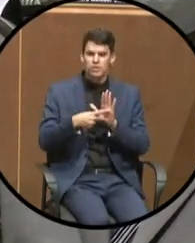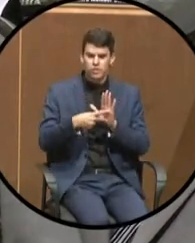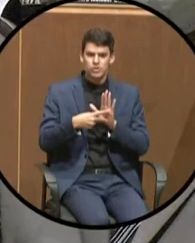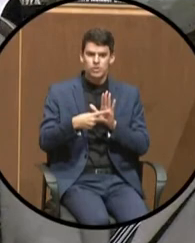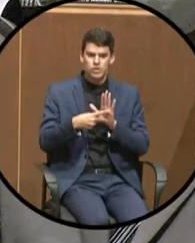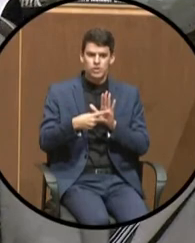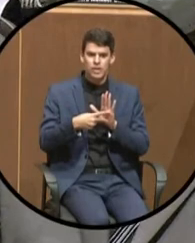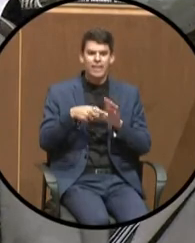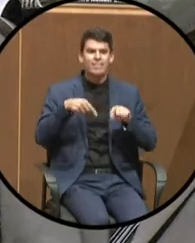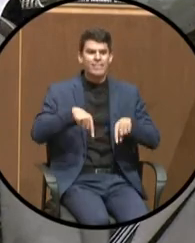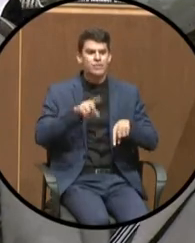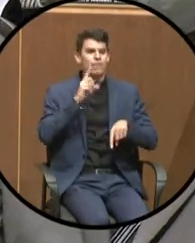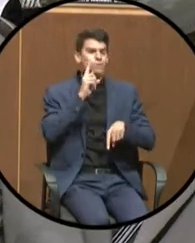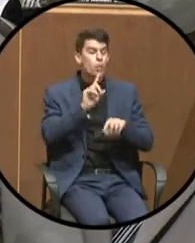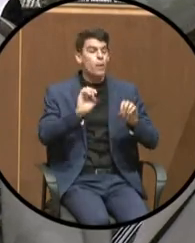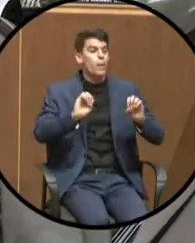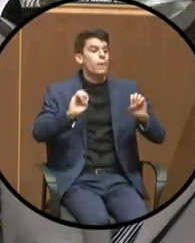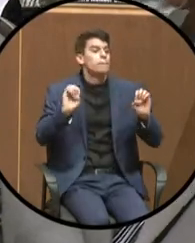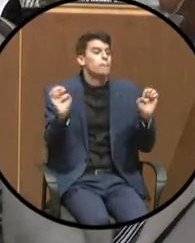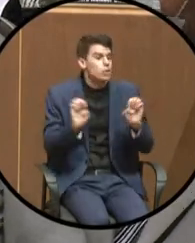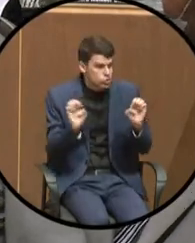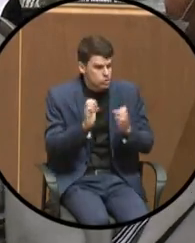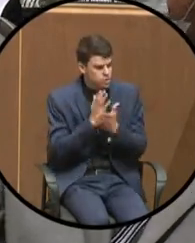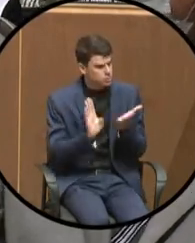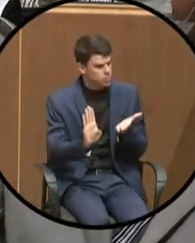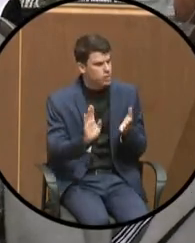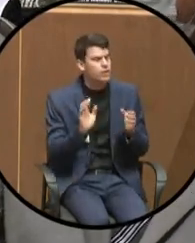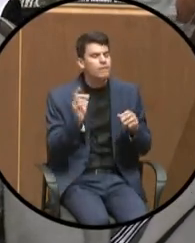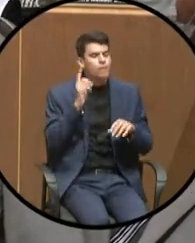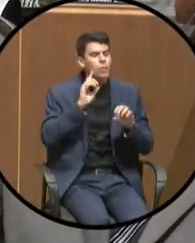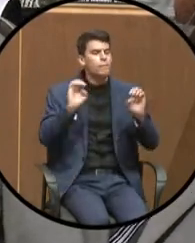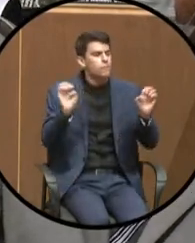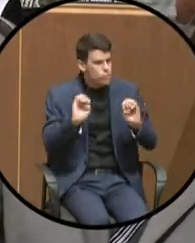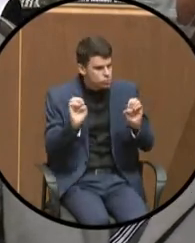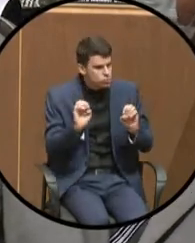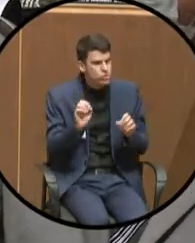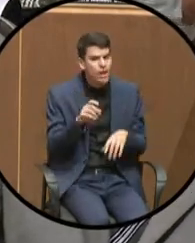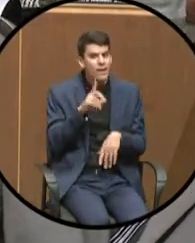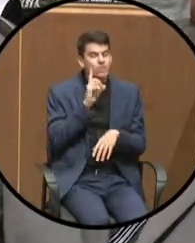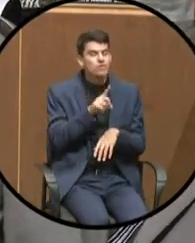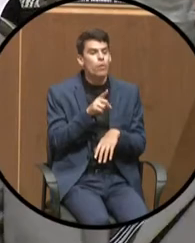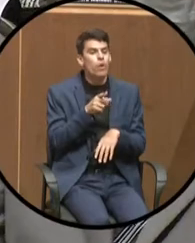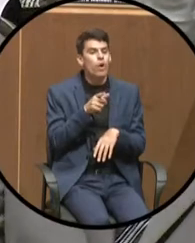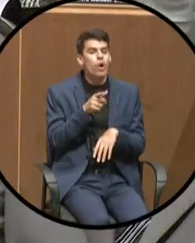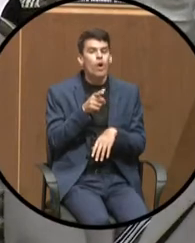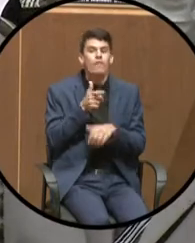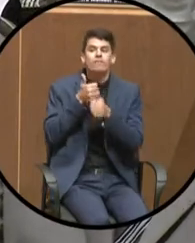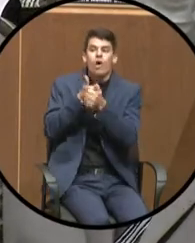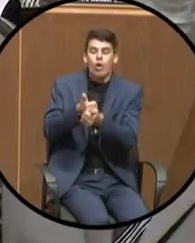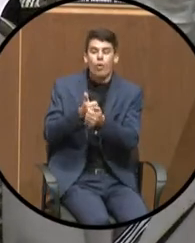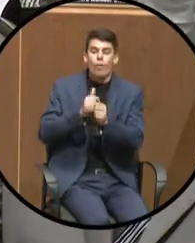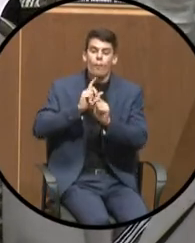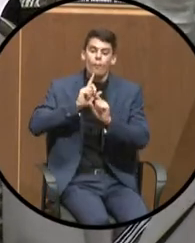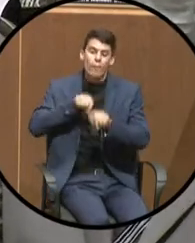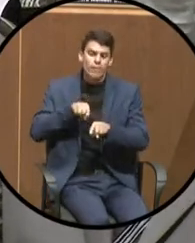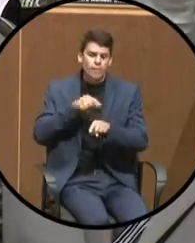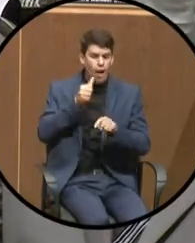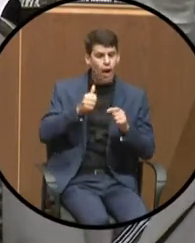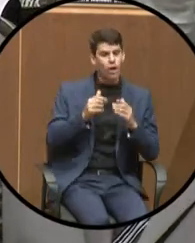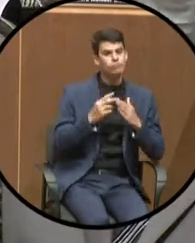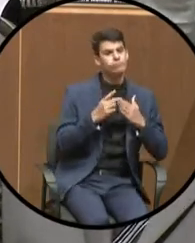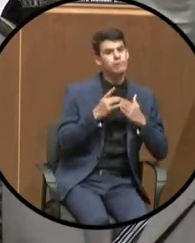event of an emergency and is only to follow mandates, not guidance. However, that is not the